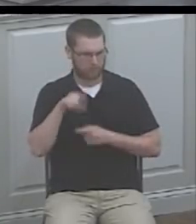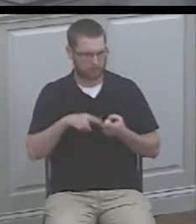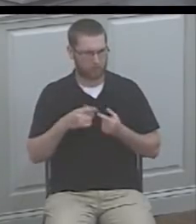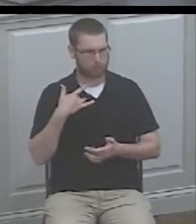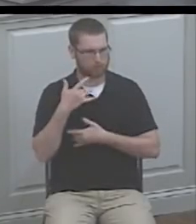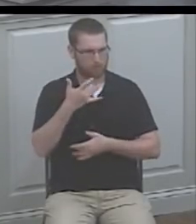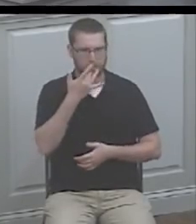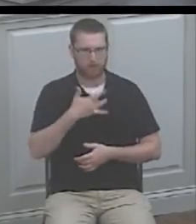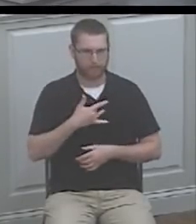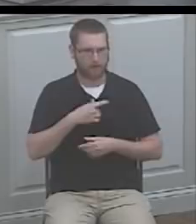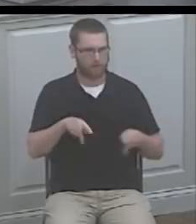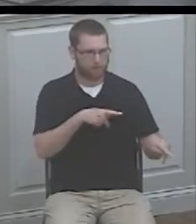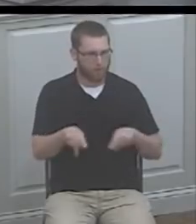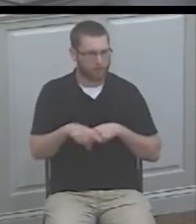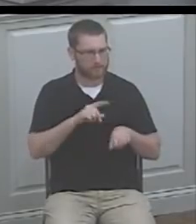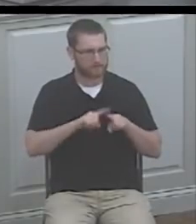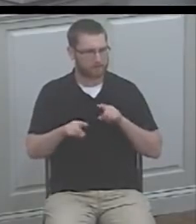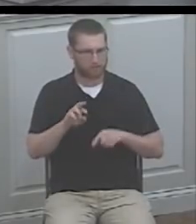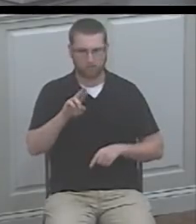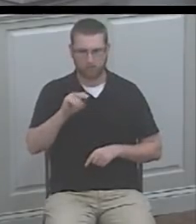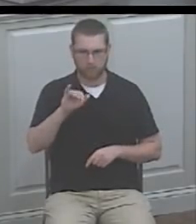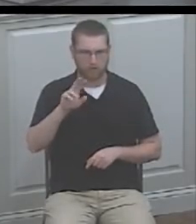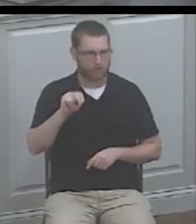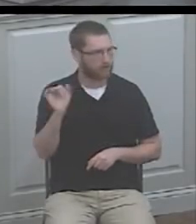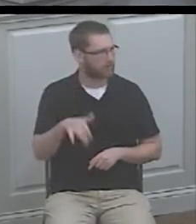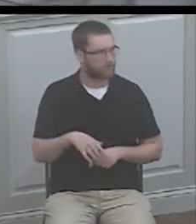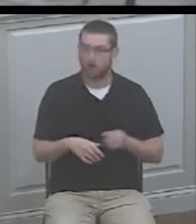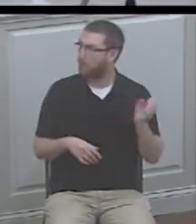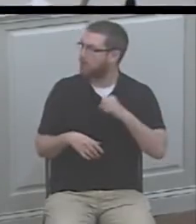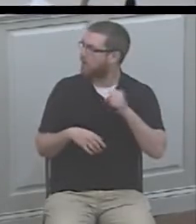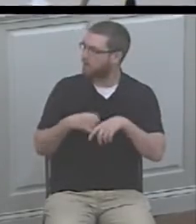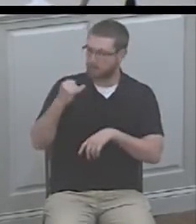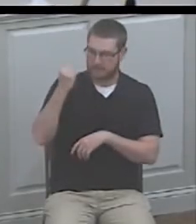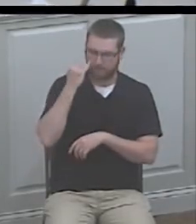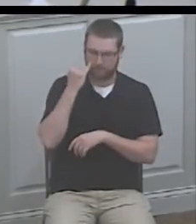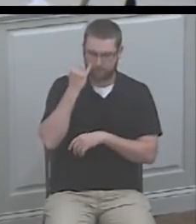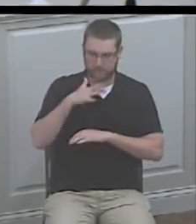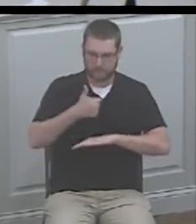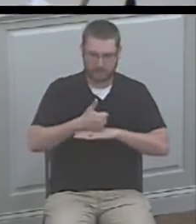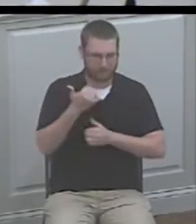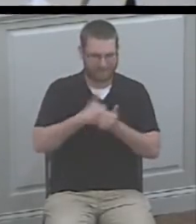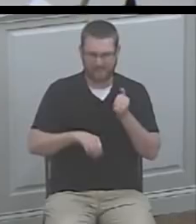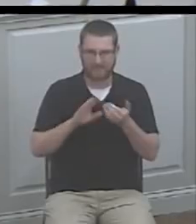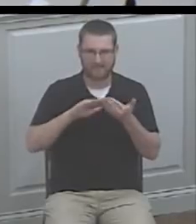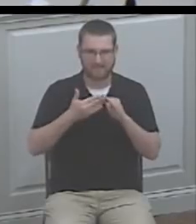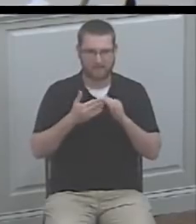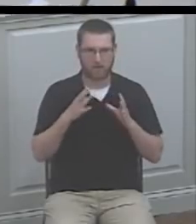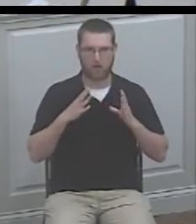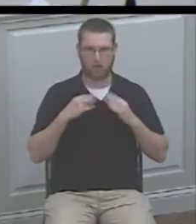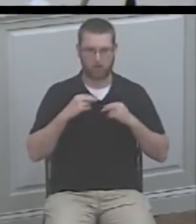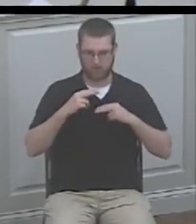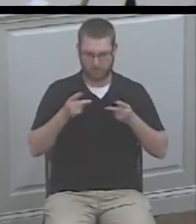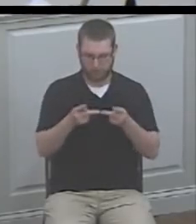parties and that sort of stuff. Sure. I mean, well, it's in place for any city-owned facility